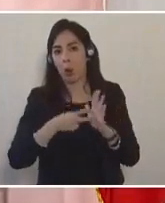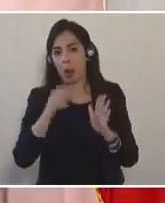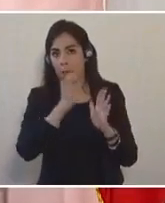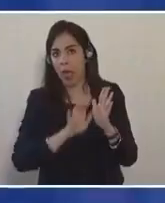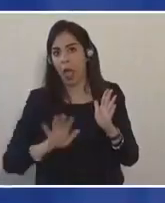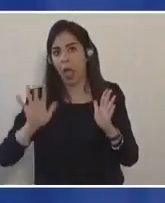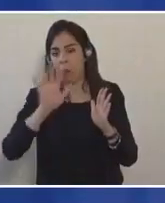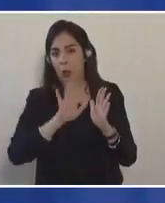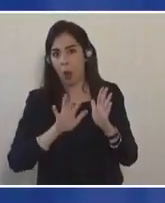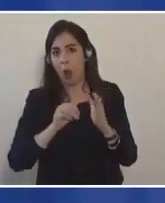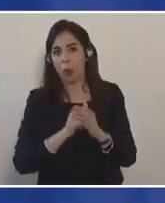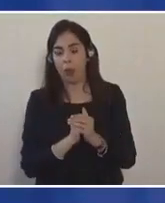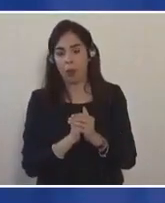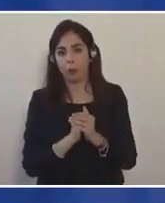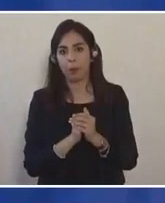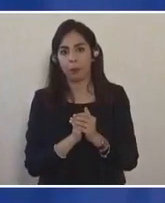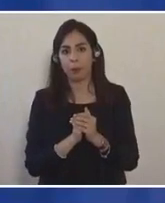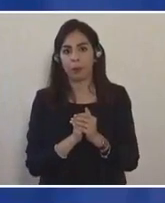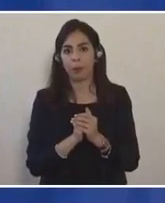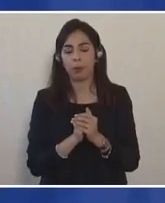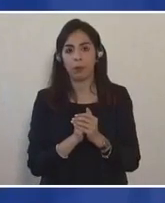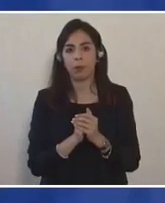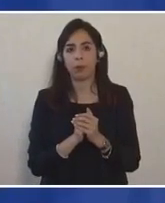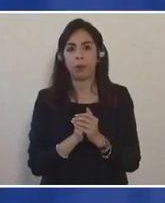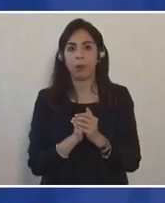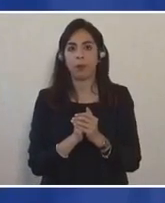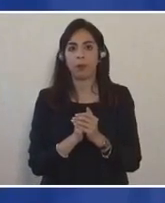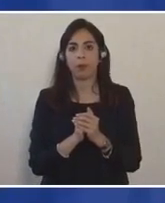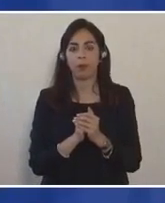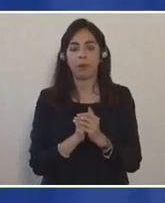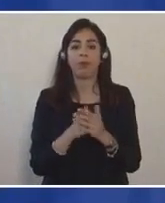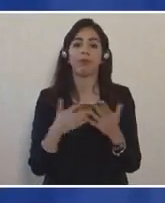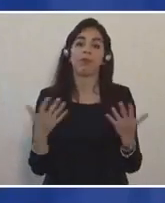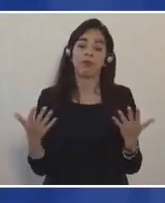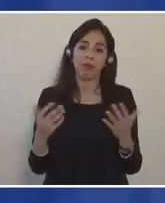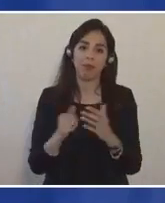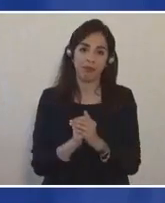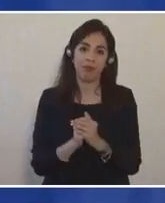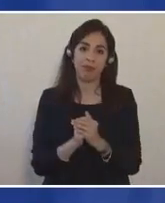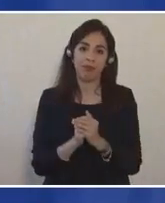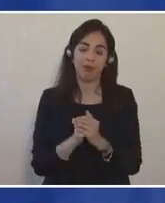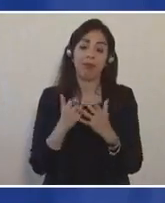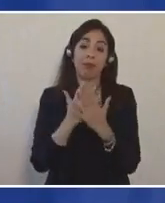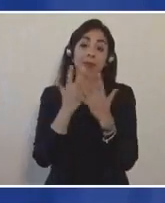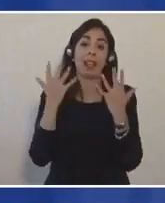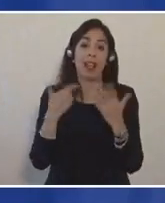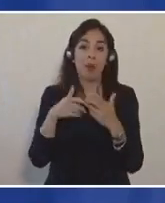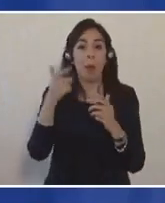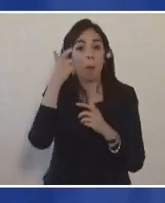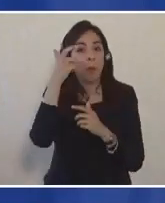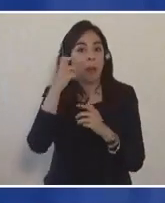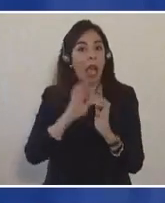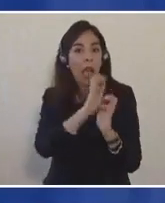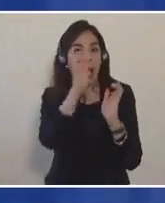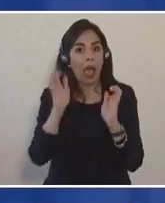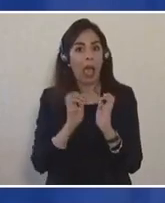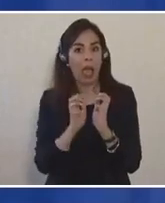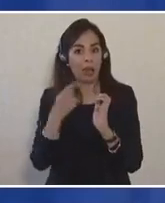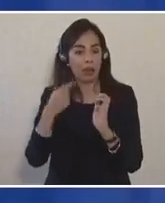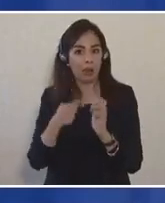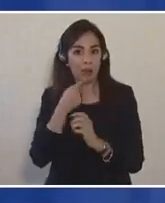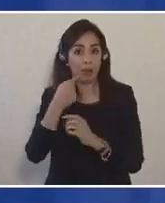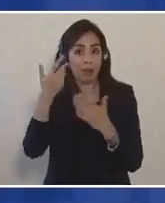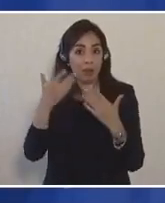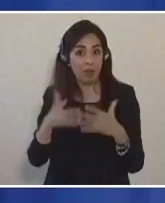mentioned have, as all G20, endorsed and signed the Rome Declaration. And you